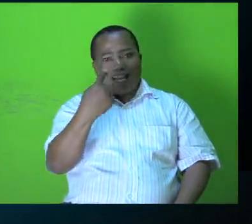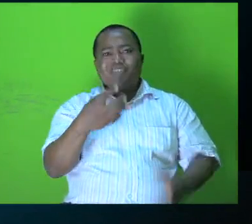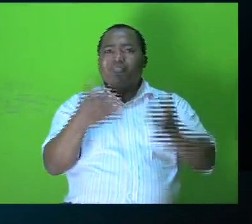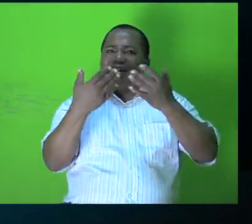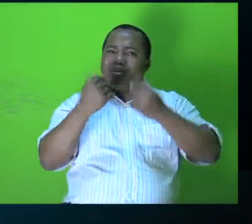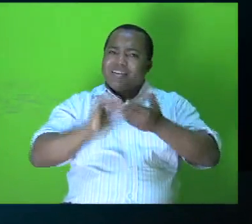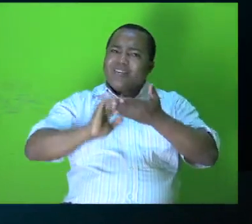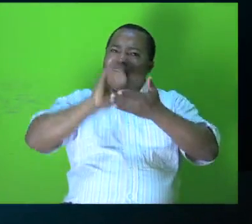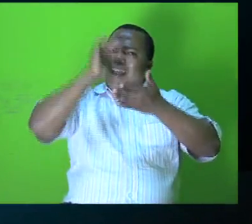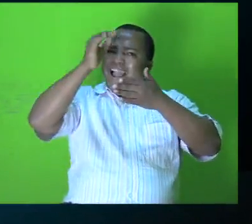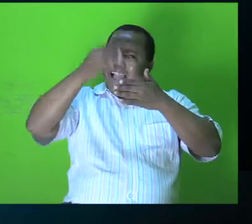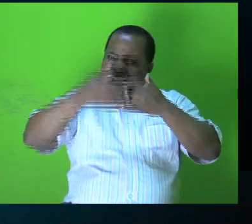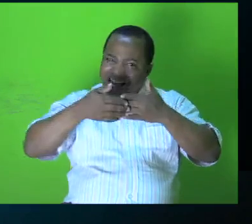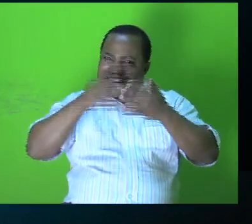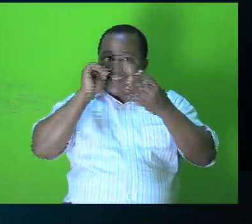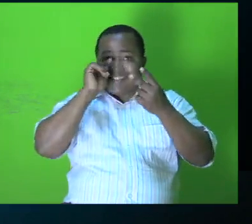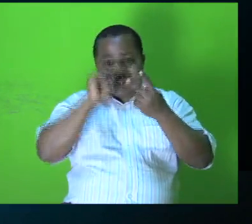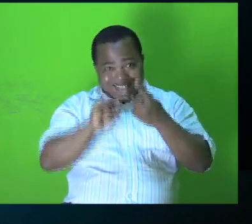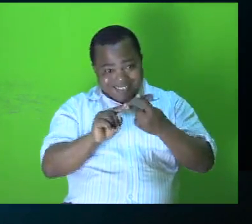please?